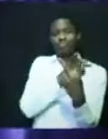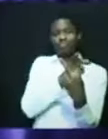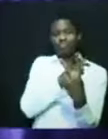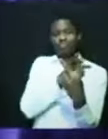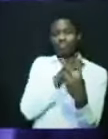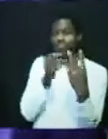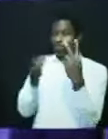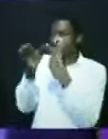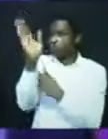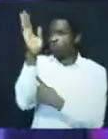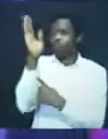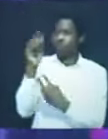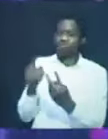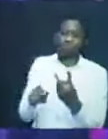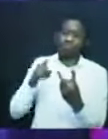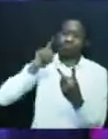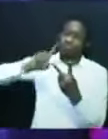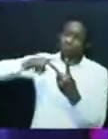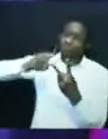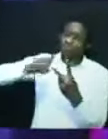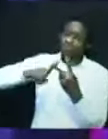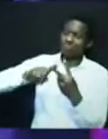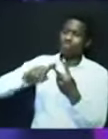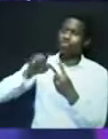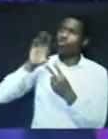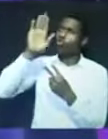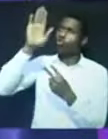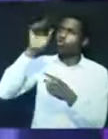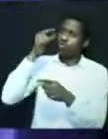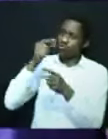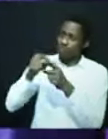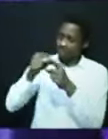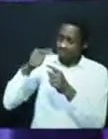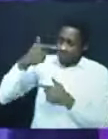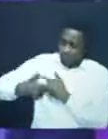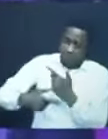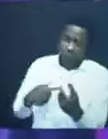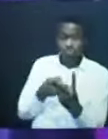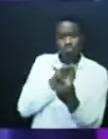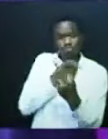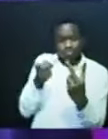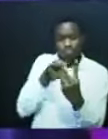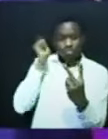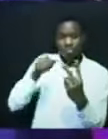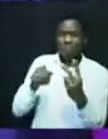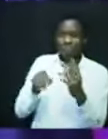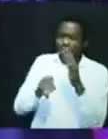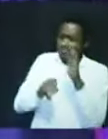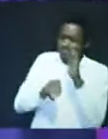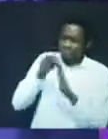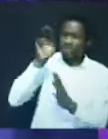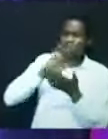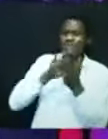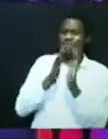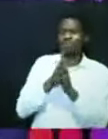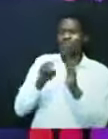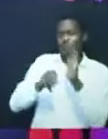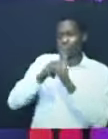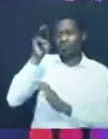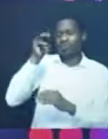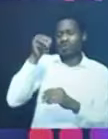and the word of his grace. It is able to build us up and give